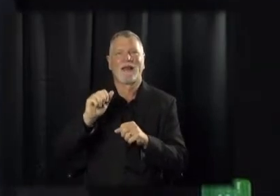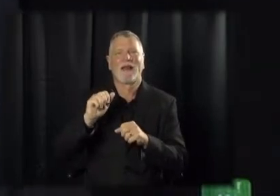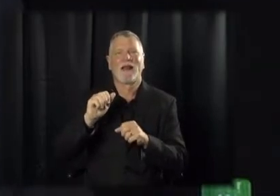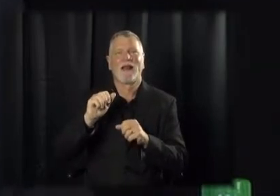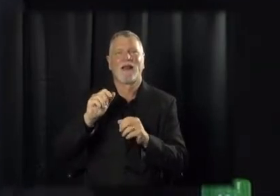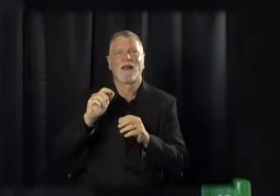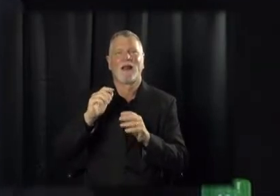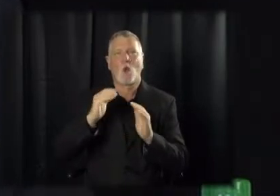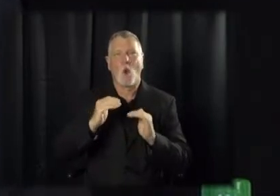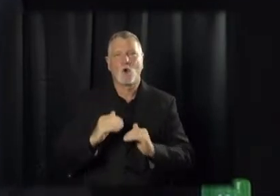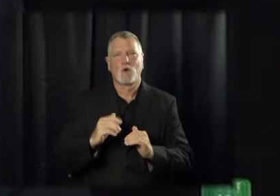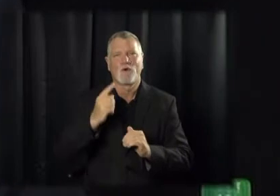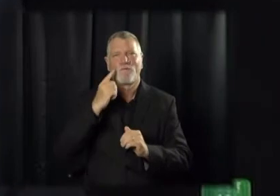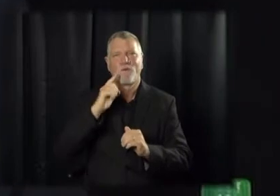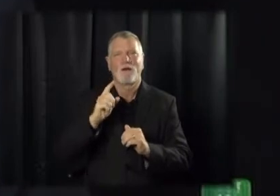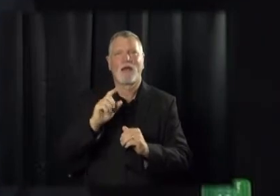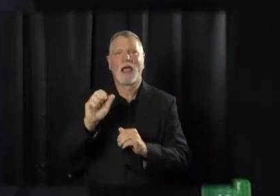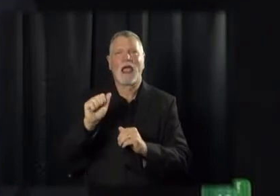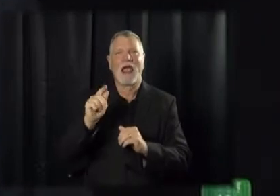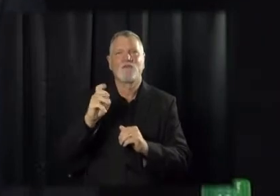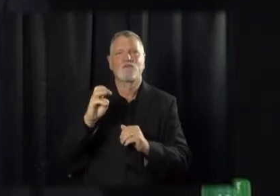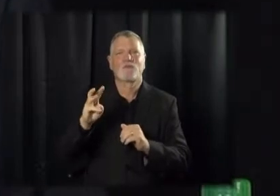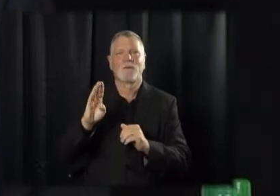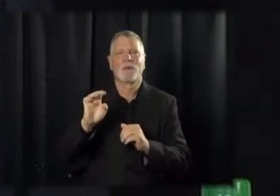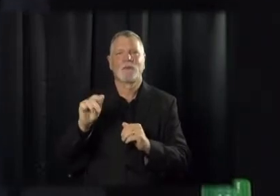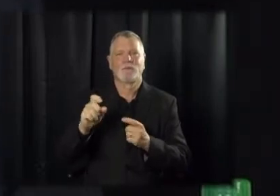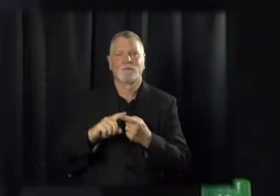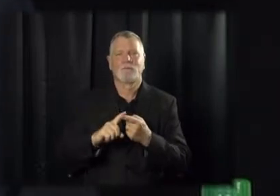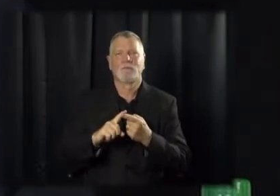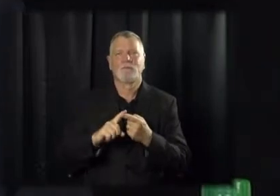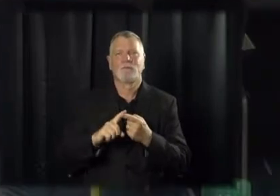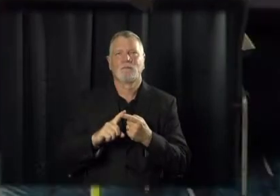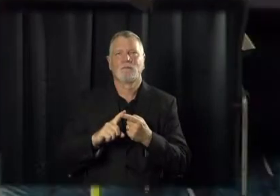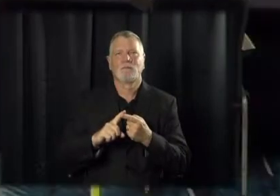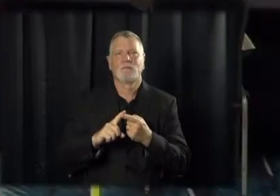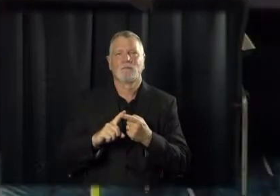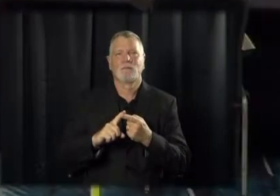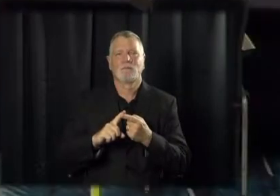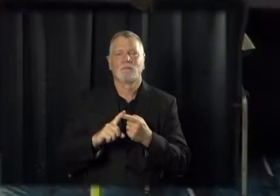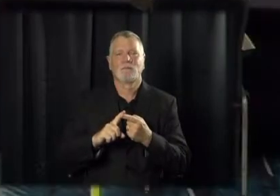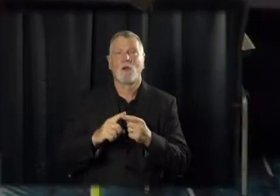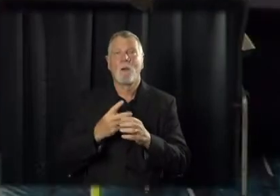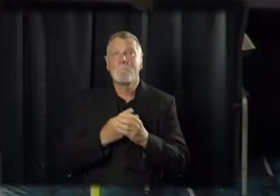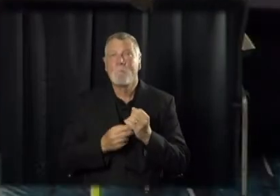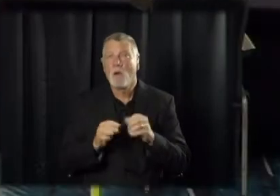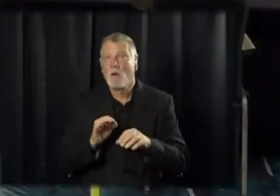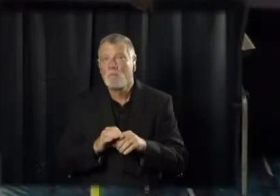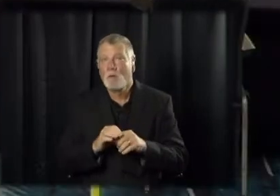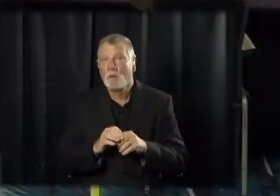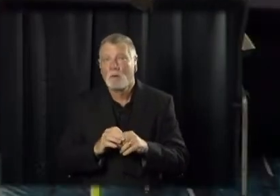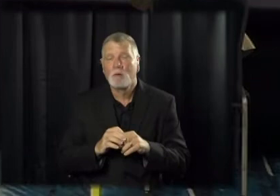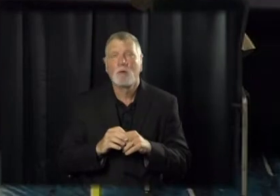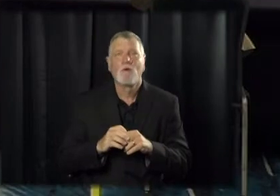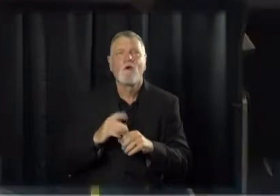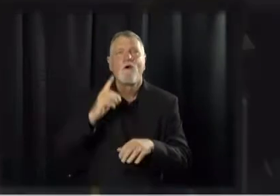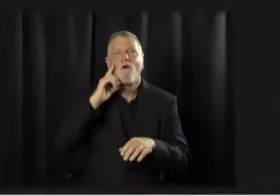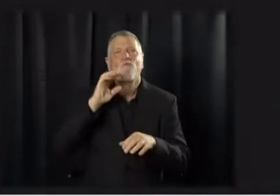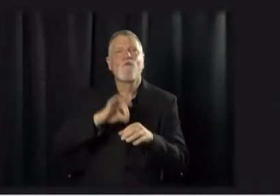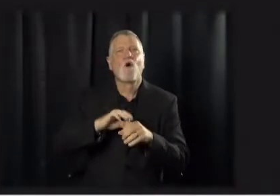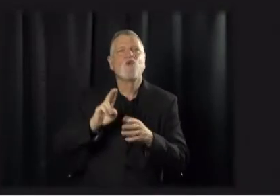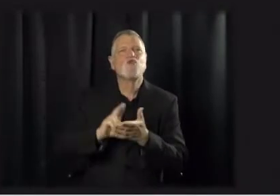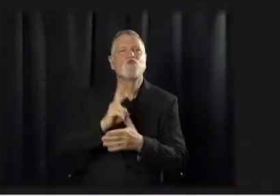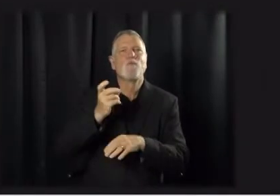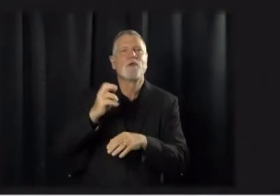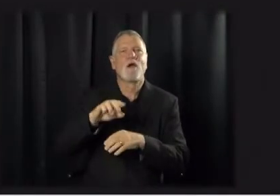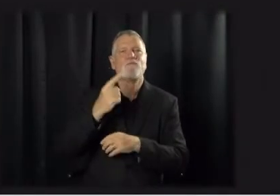order. Andrew Biggs, how do you vote? Are we voting on both plans here? We're voting